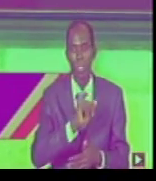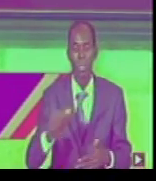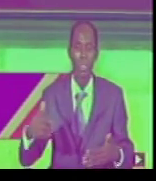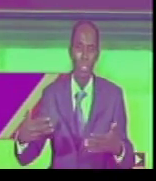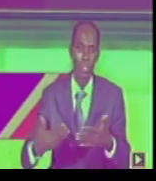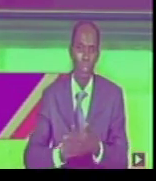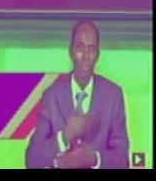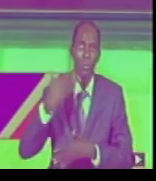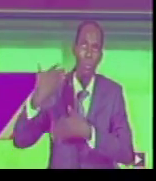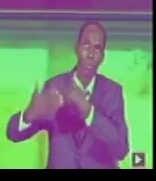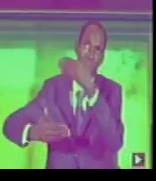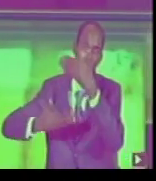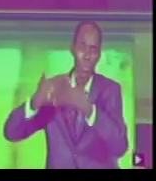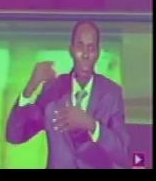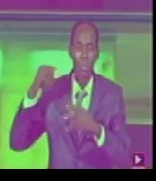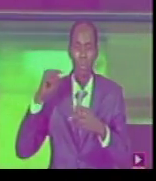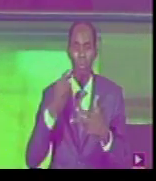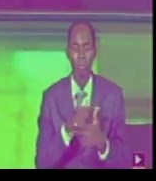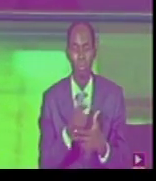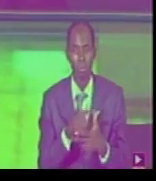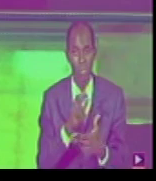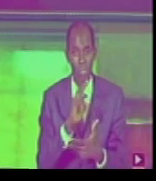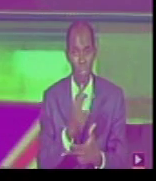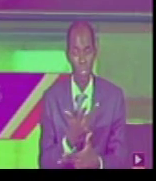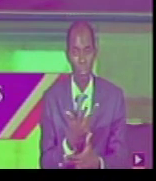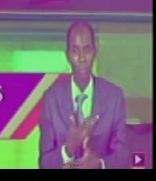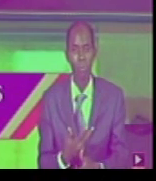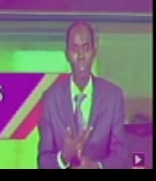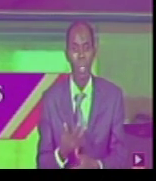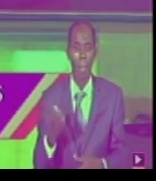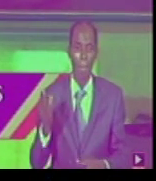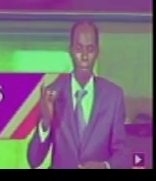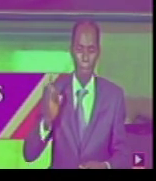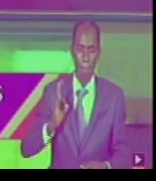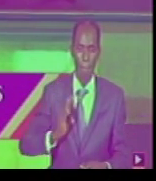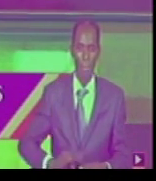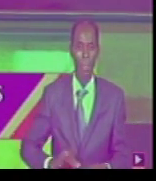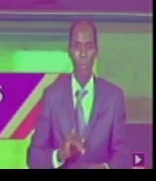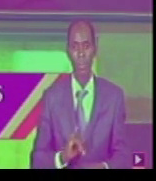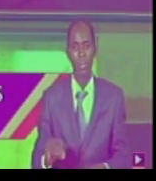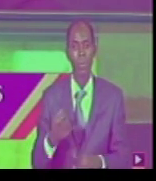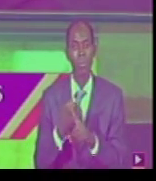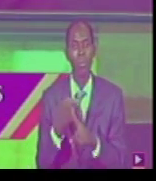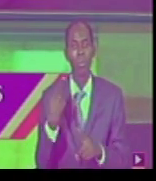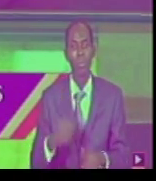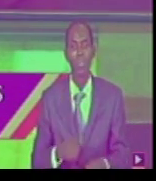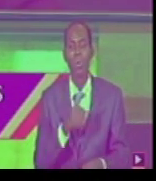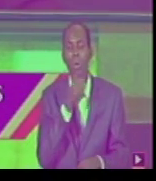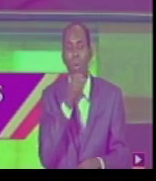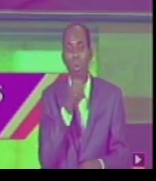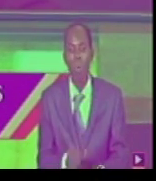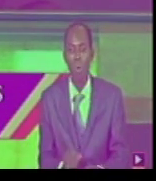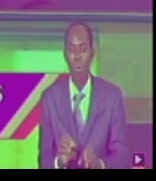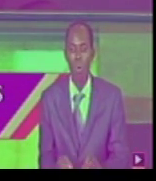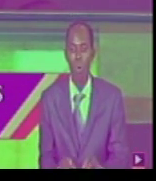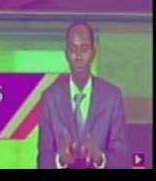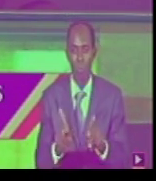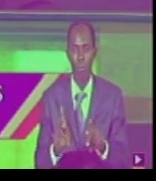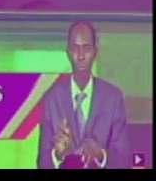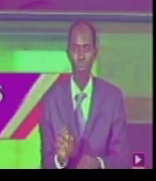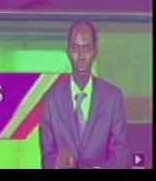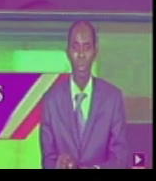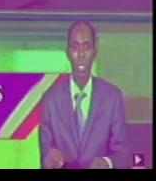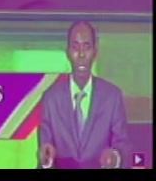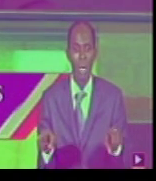progress. Point number three, benefiting from the old privileges